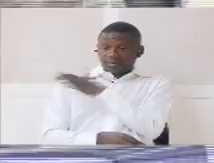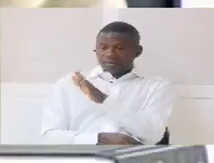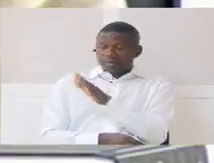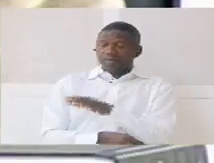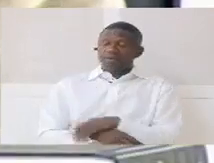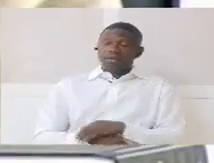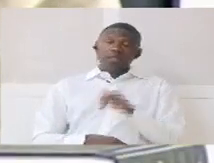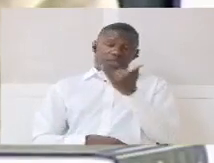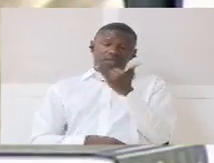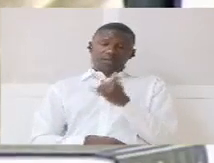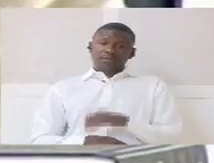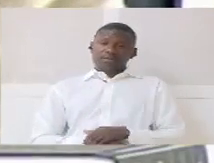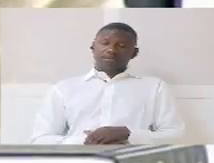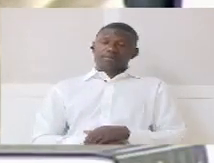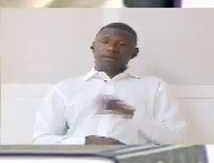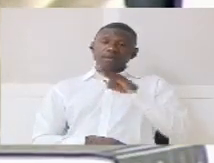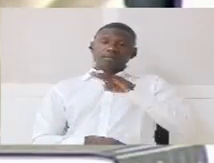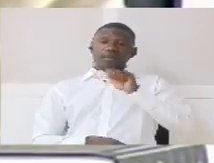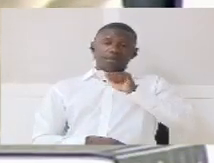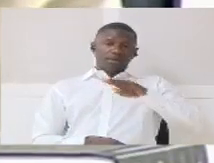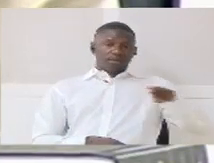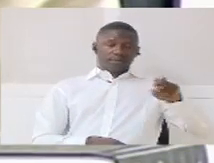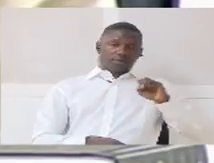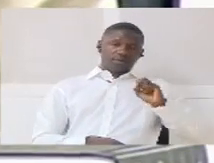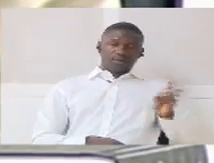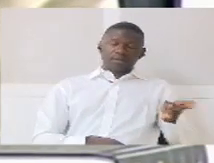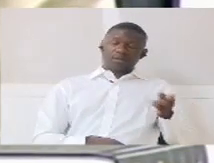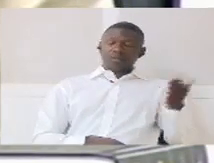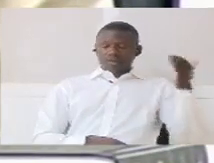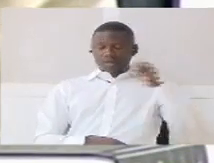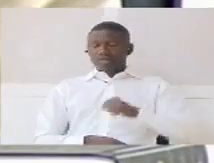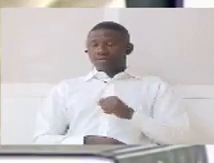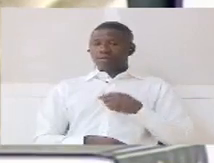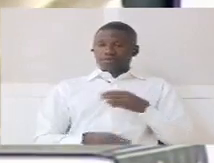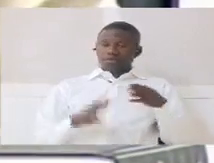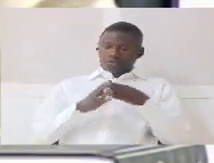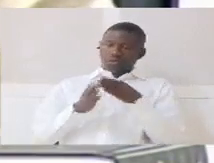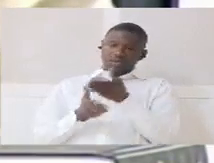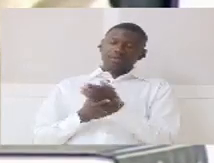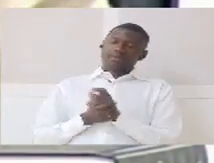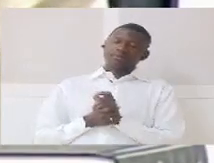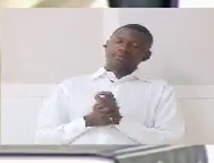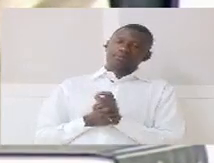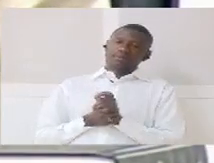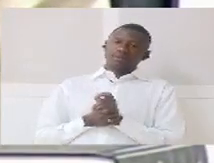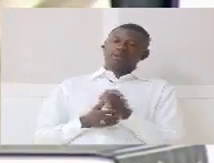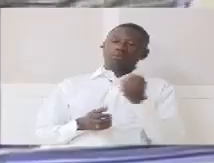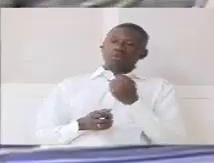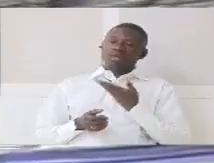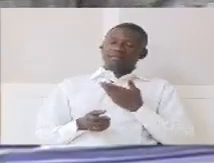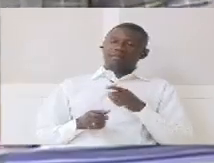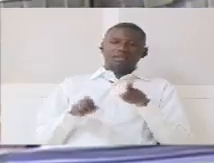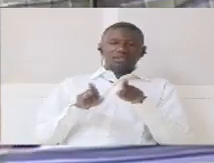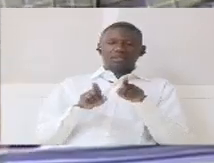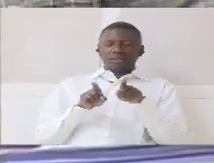be benyokang interior je in the same office as support staff because he had the same problem with money. This is why money also went to interior. One